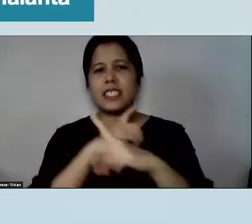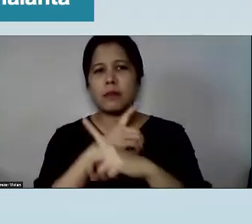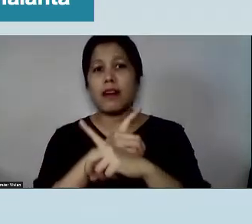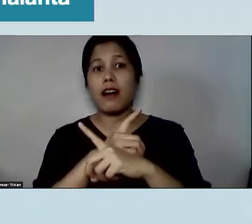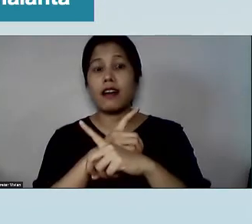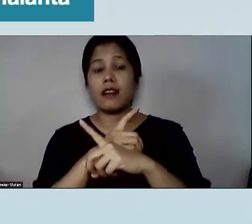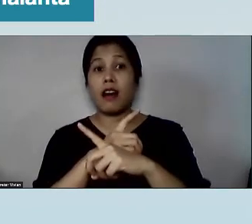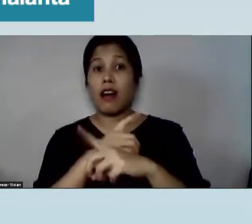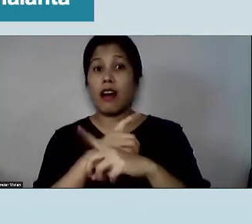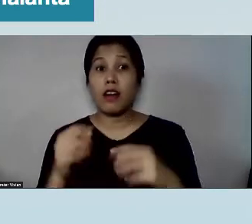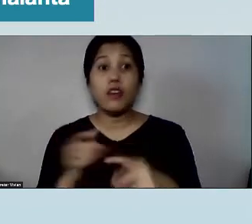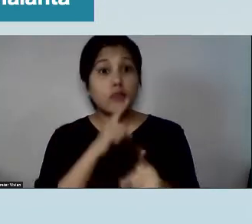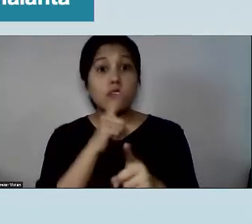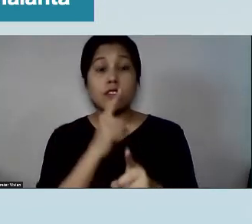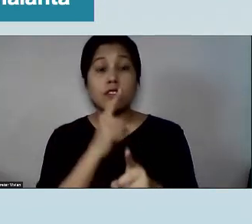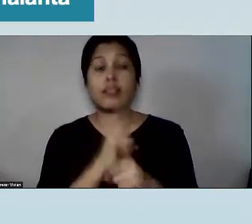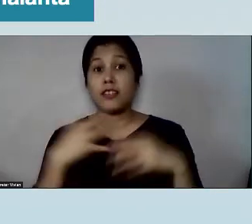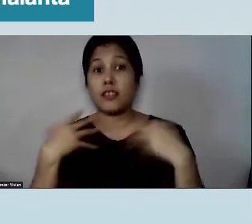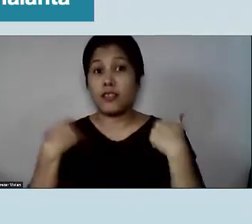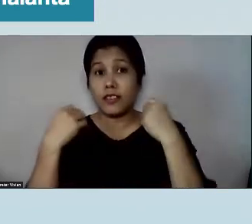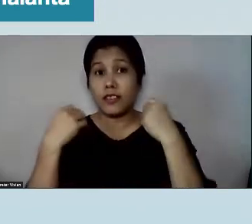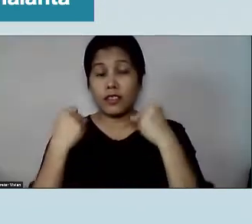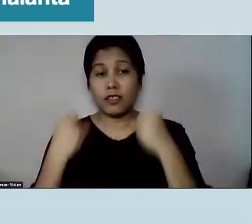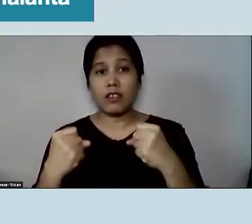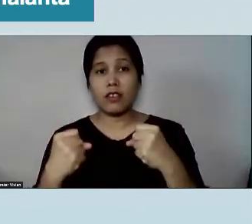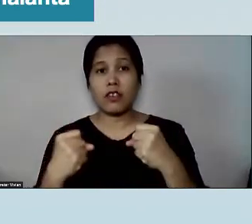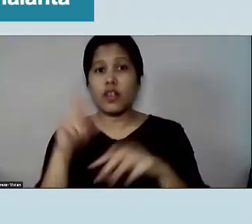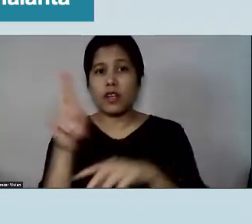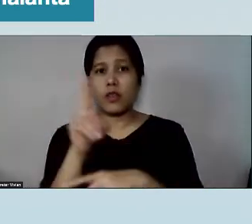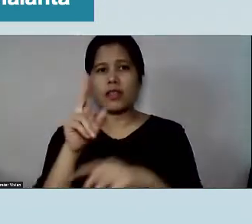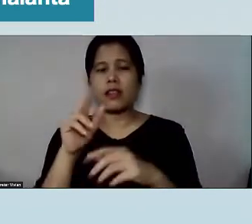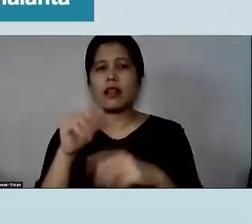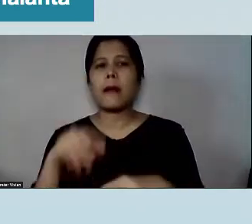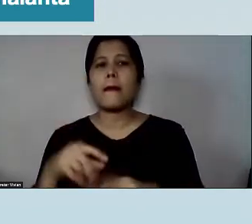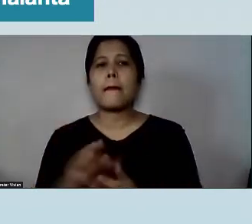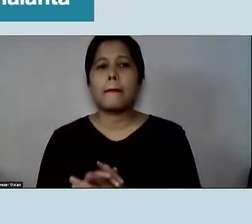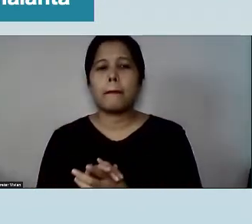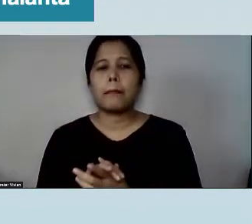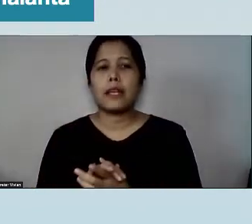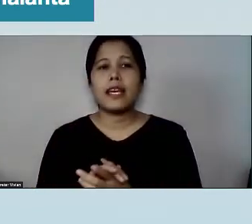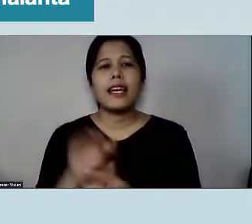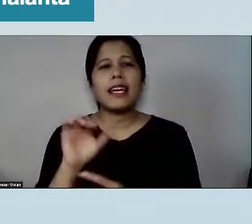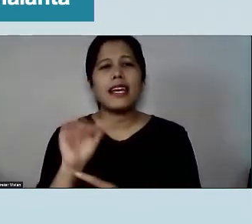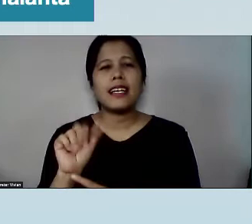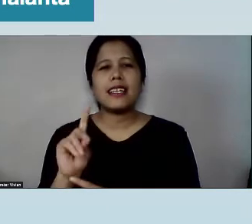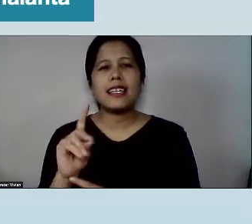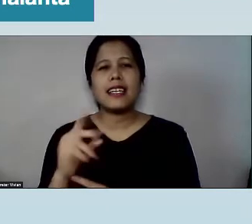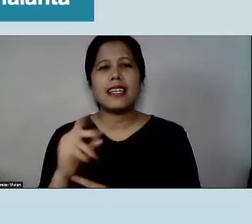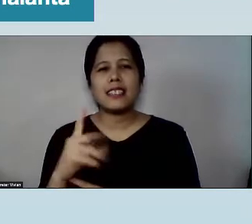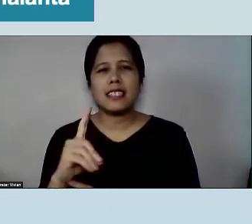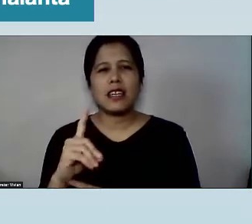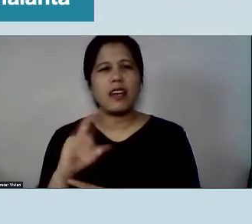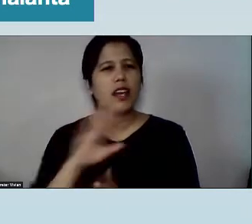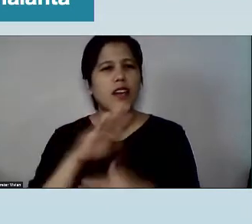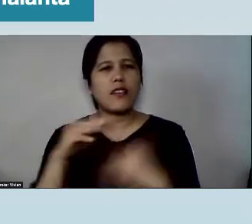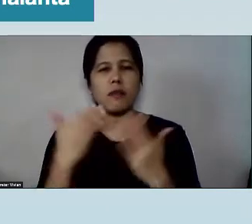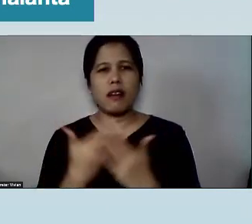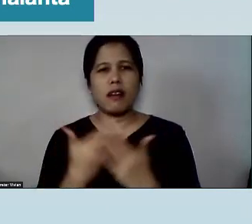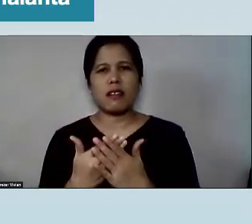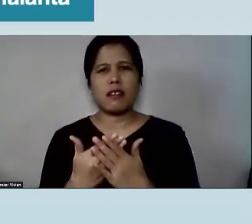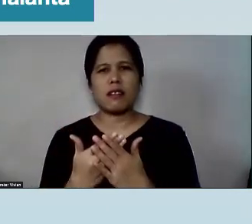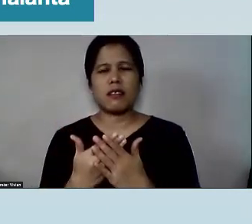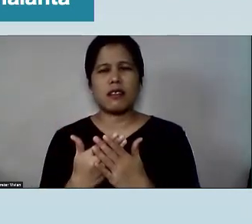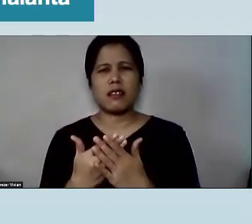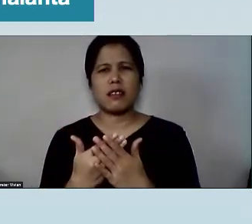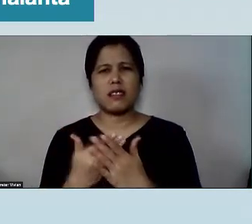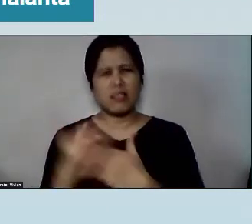strength if we're able to use it positively. ADHD isn't a thing. It's like everybody gets distracted, but it's